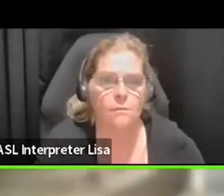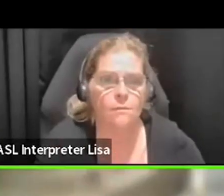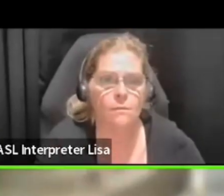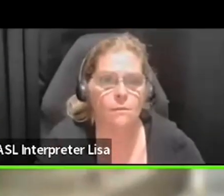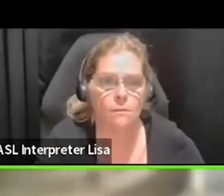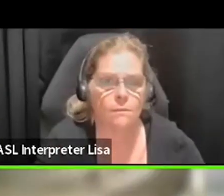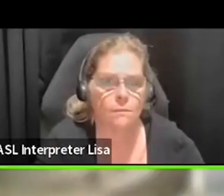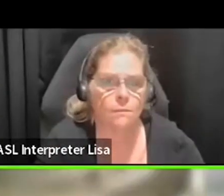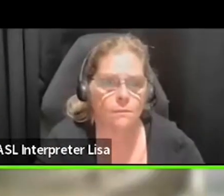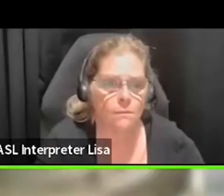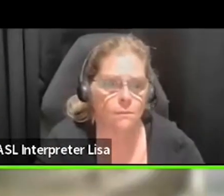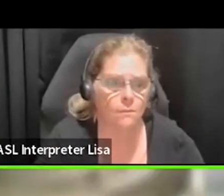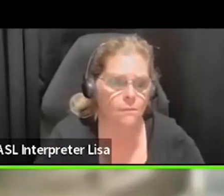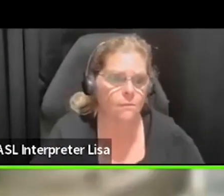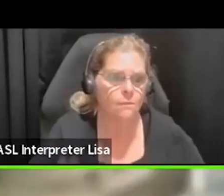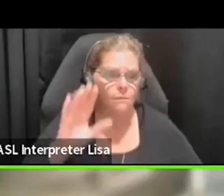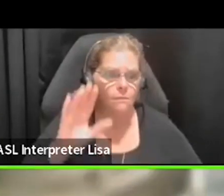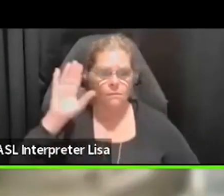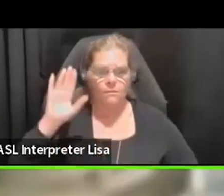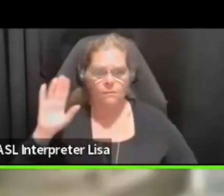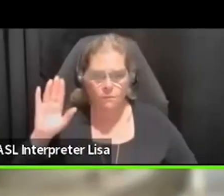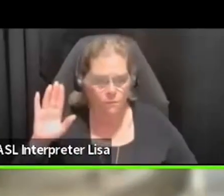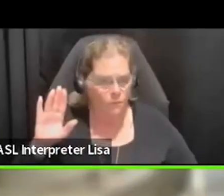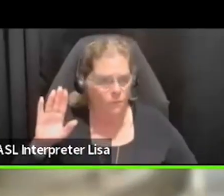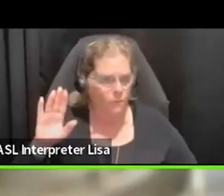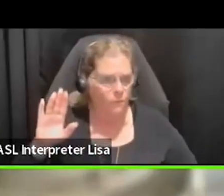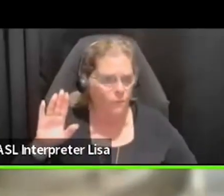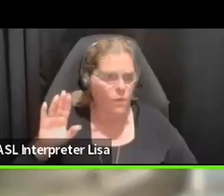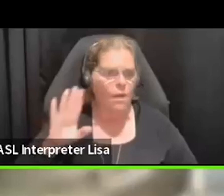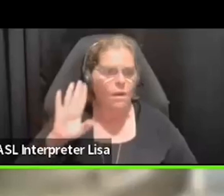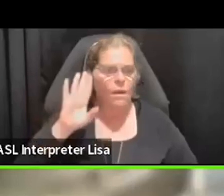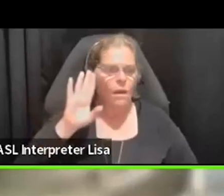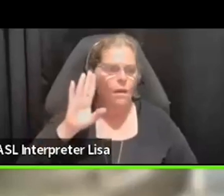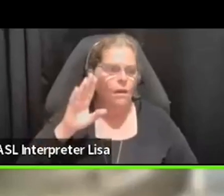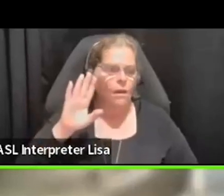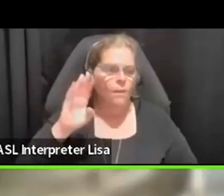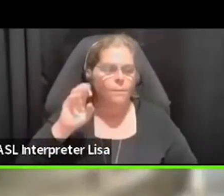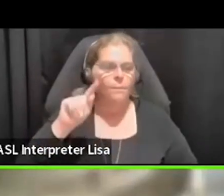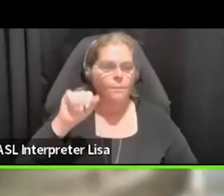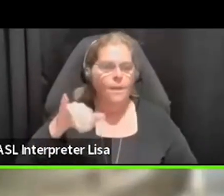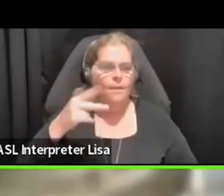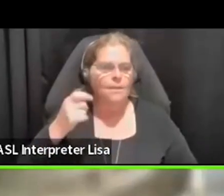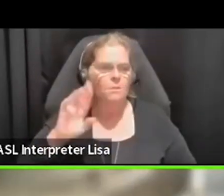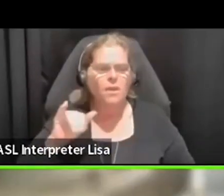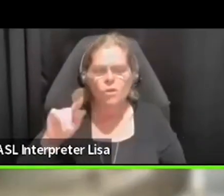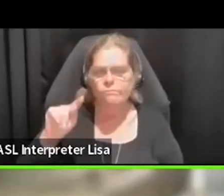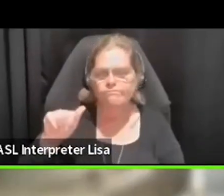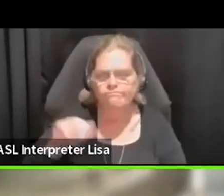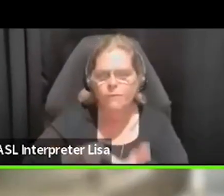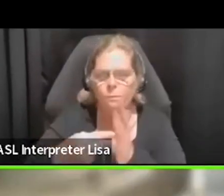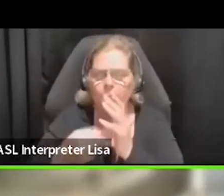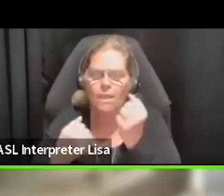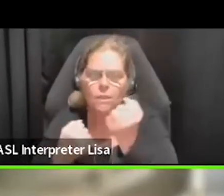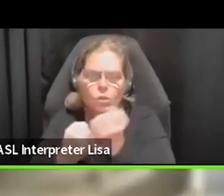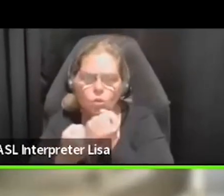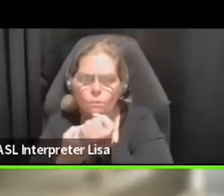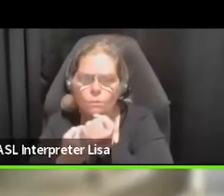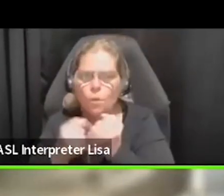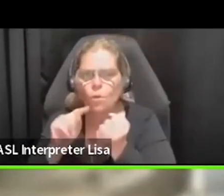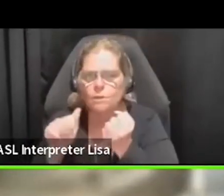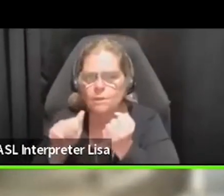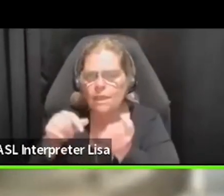So I have a question. When you're saying technical assistance, are you saying the technical assistance and supports that a student needs,